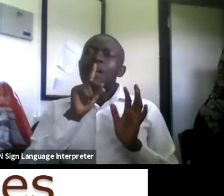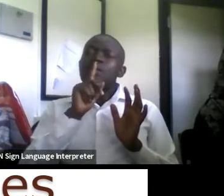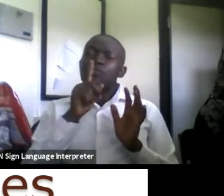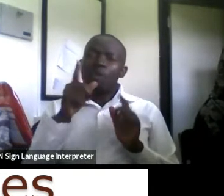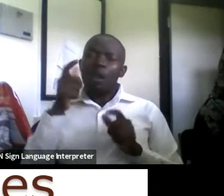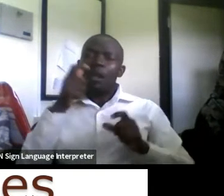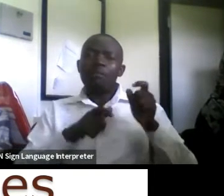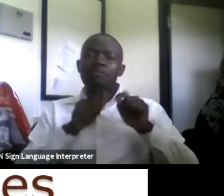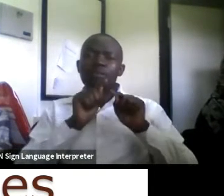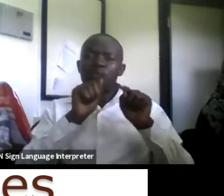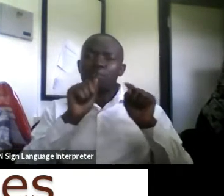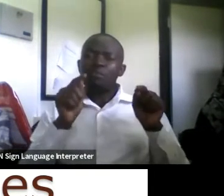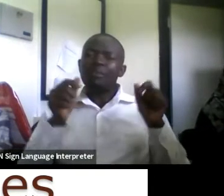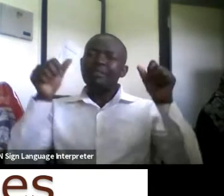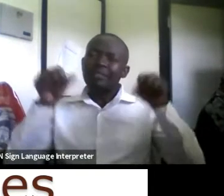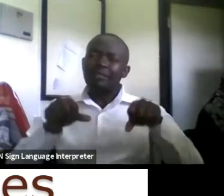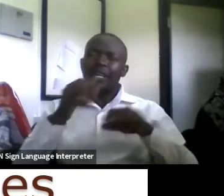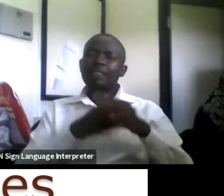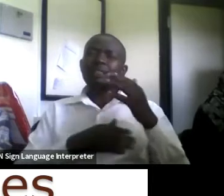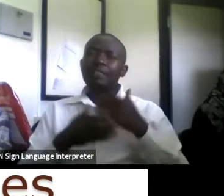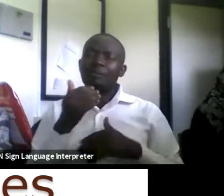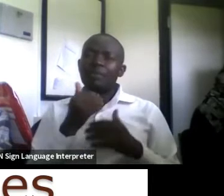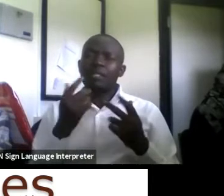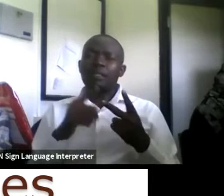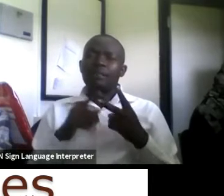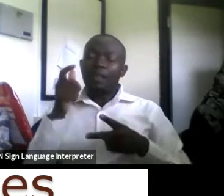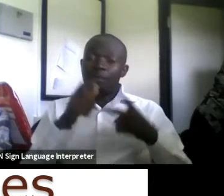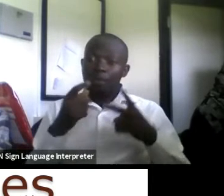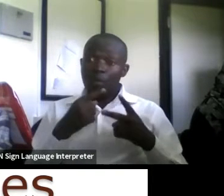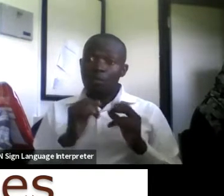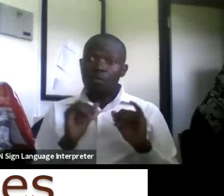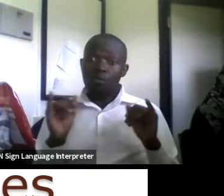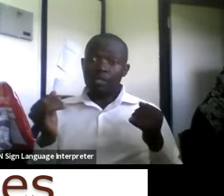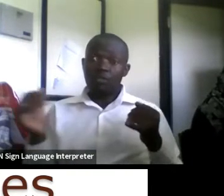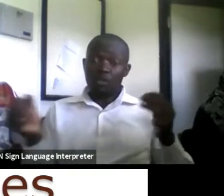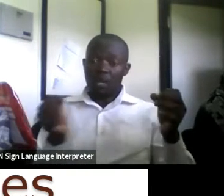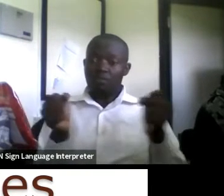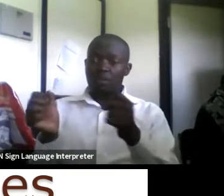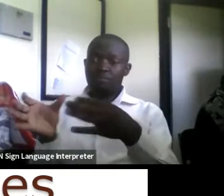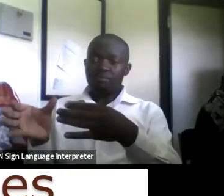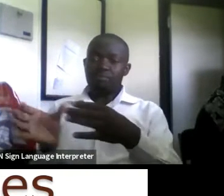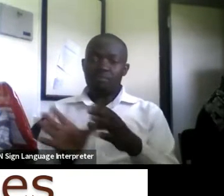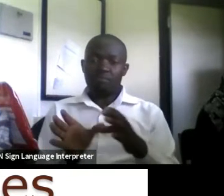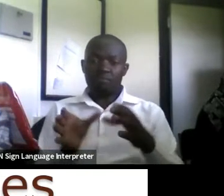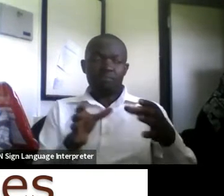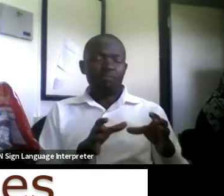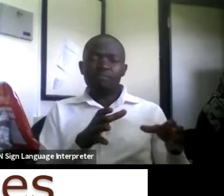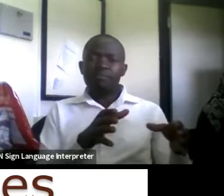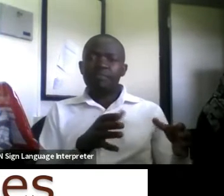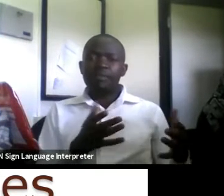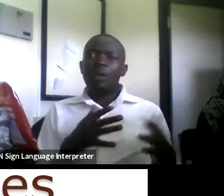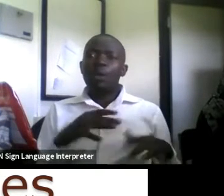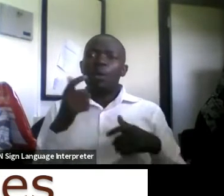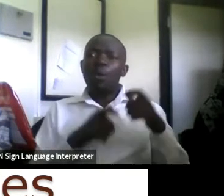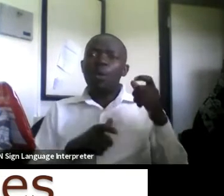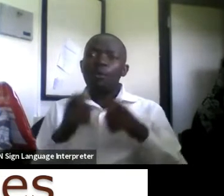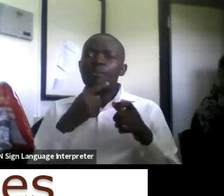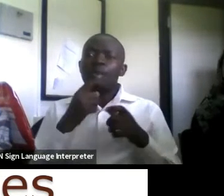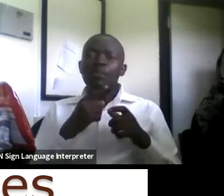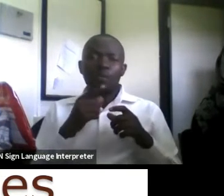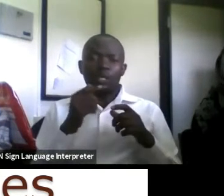very severe disabilities, people who are institutionalized or people who are homeless or people who are otherwise living below